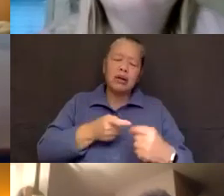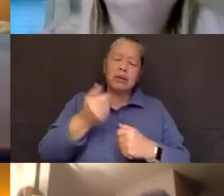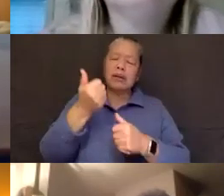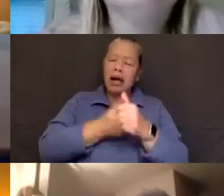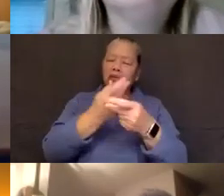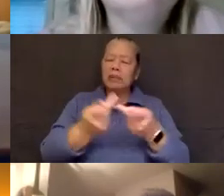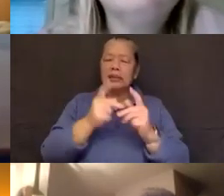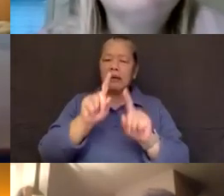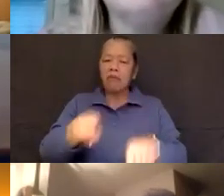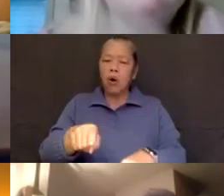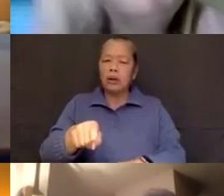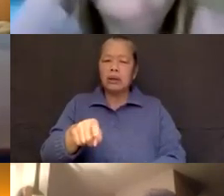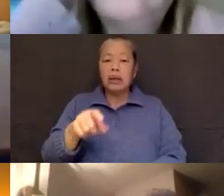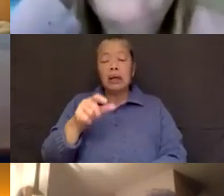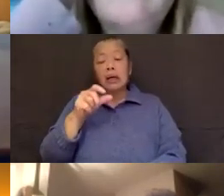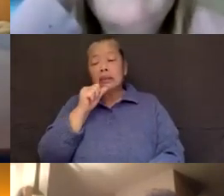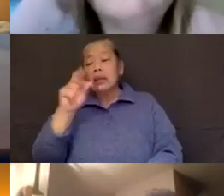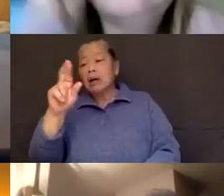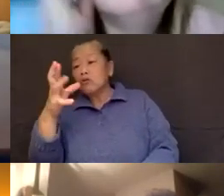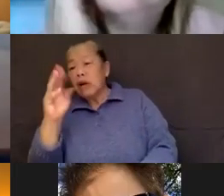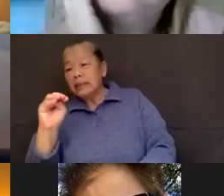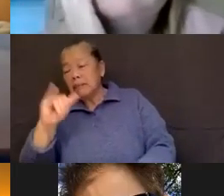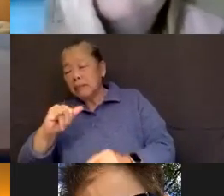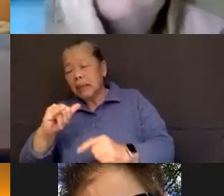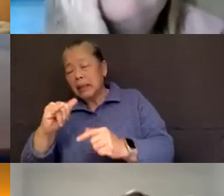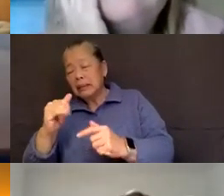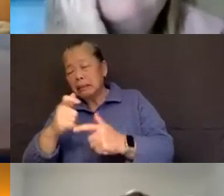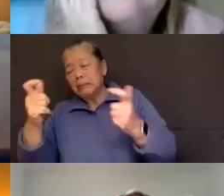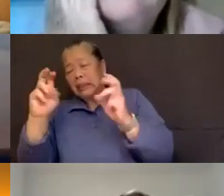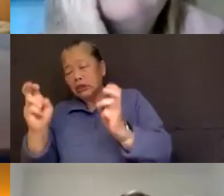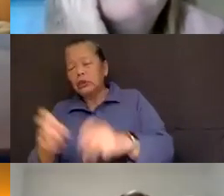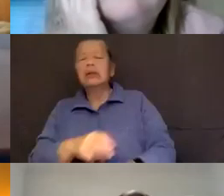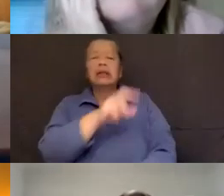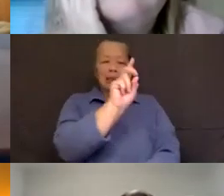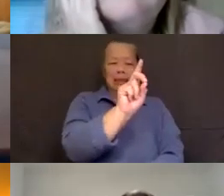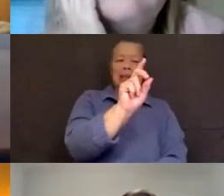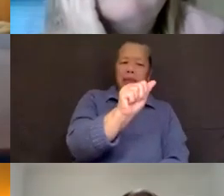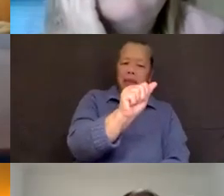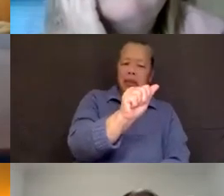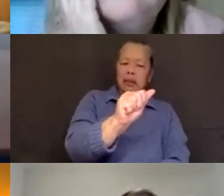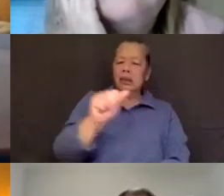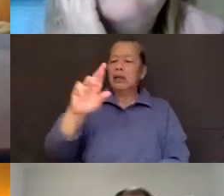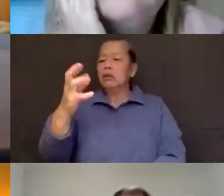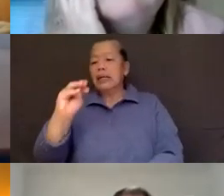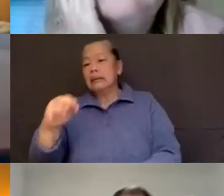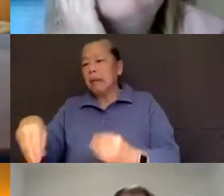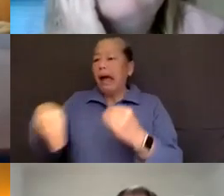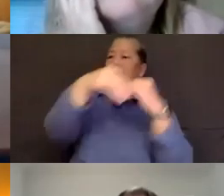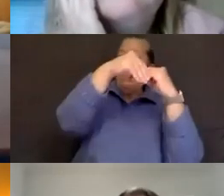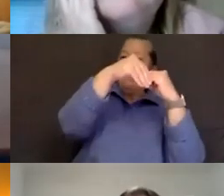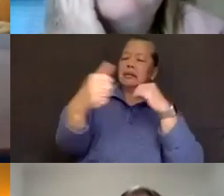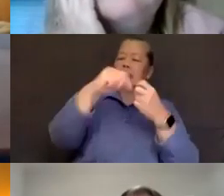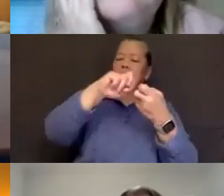racism, it's the disability has been the major issue. The racism has added other issues, but that's